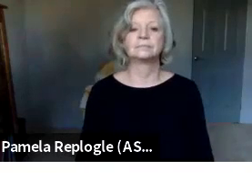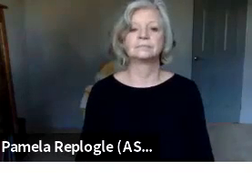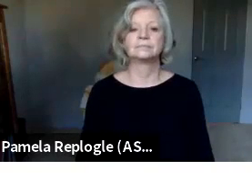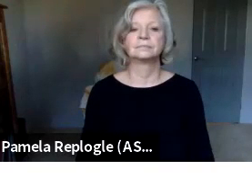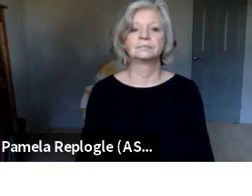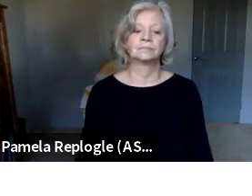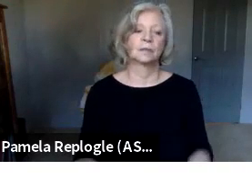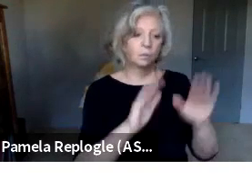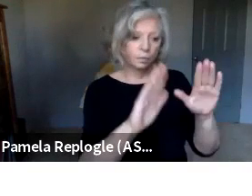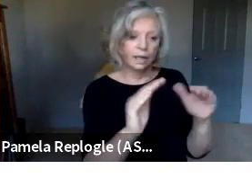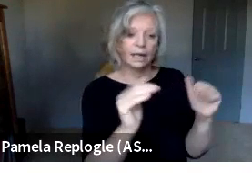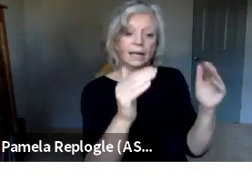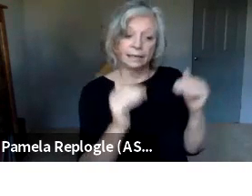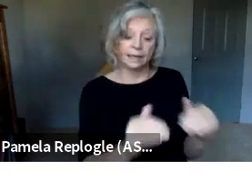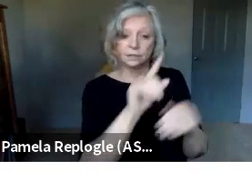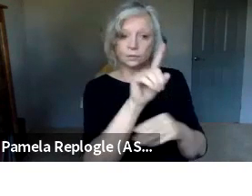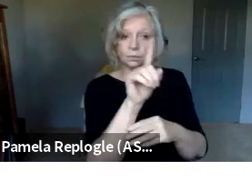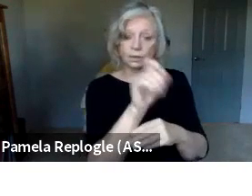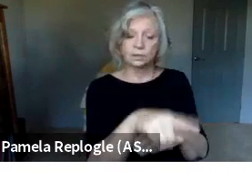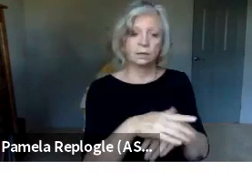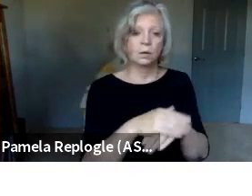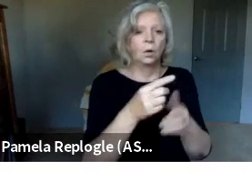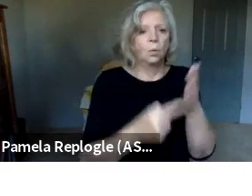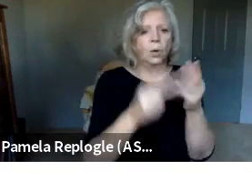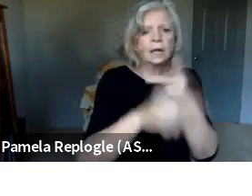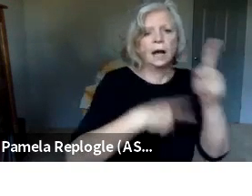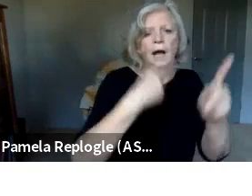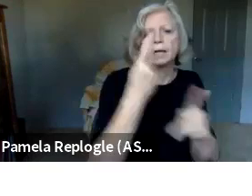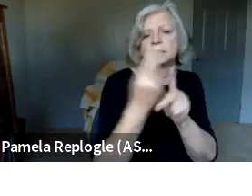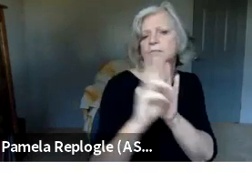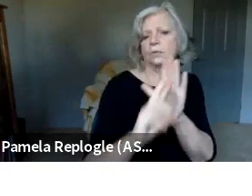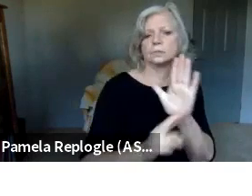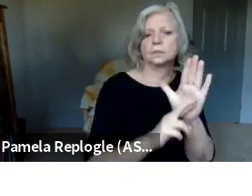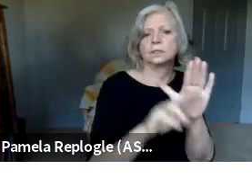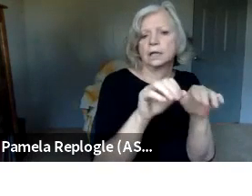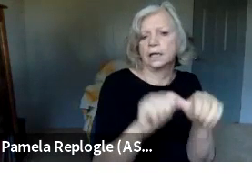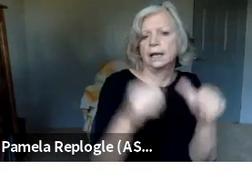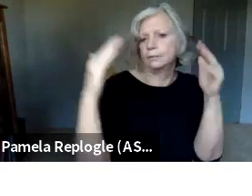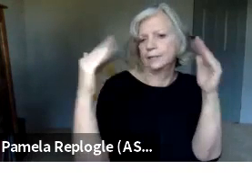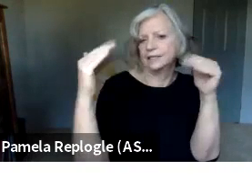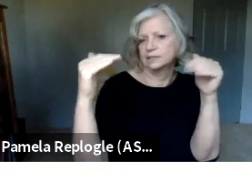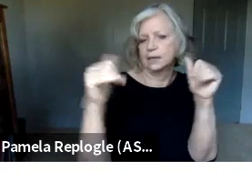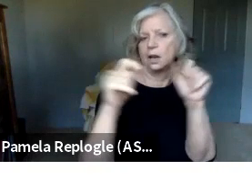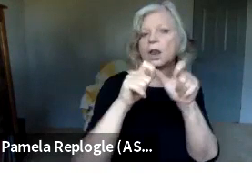Great. Next question. What kind of restrictions can be expected at large